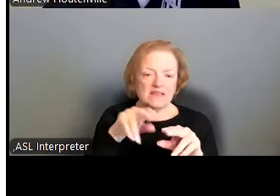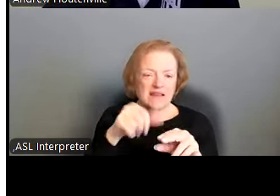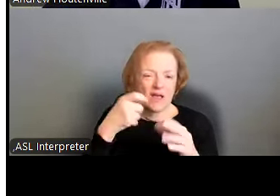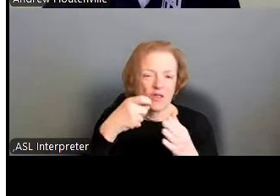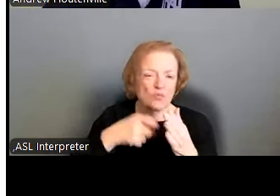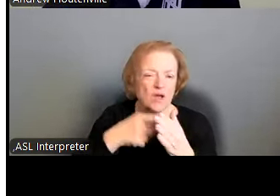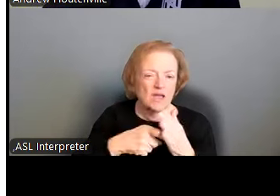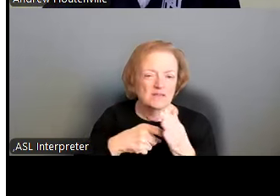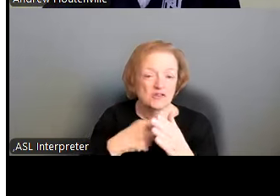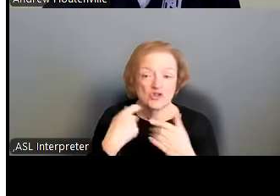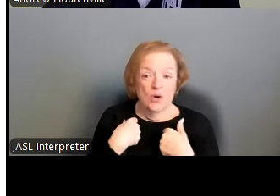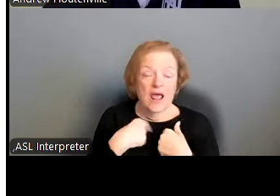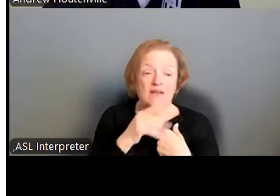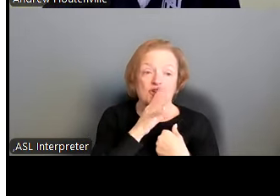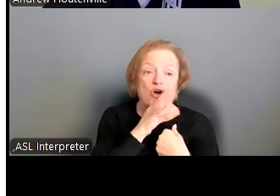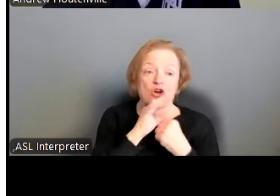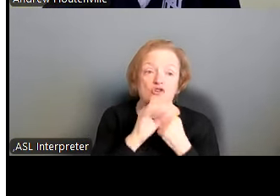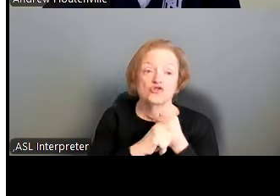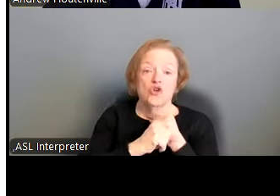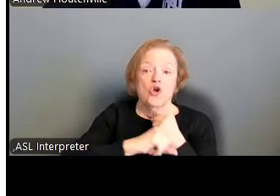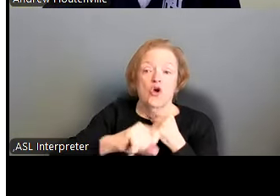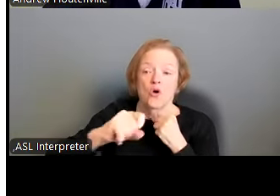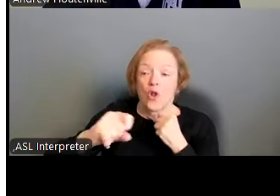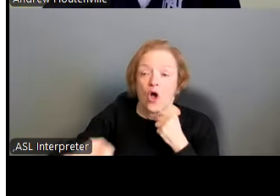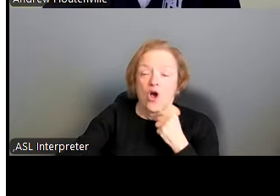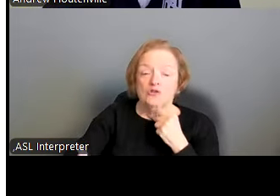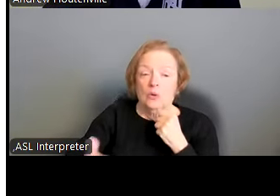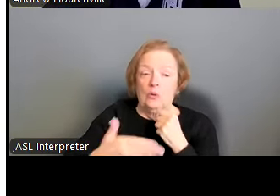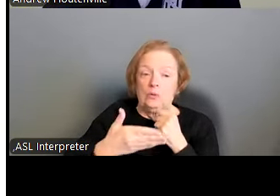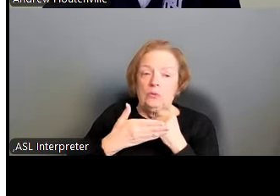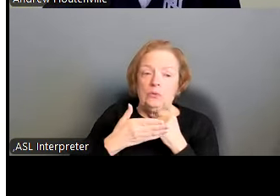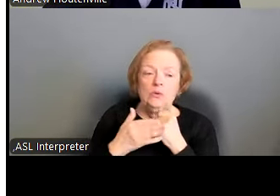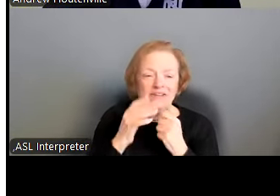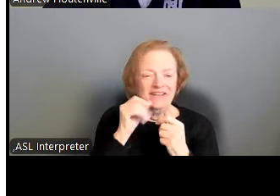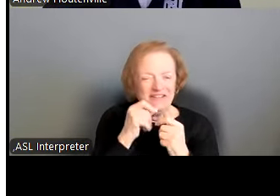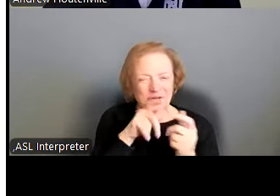long, and I will turn it over to Shoshana Marin